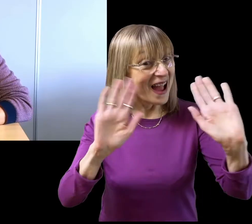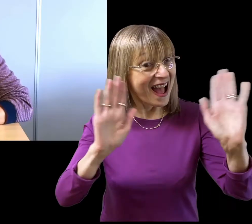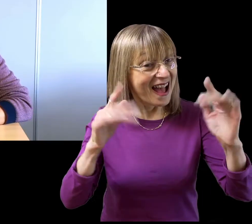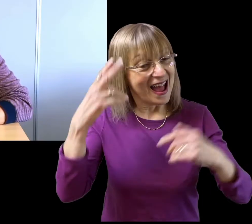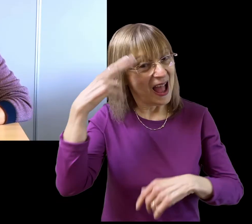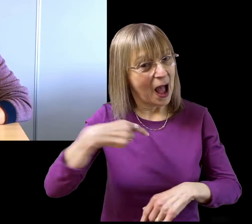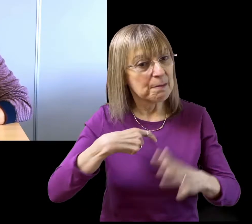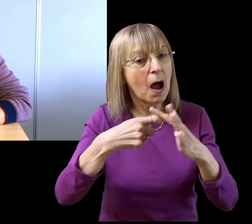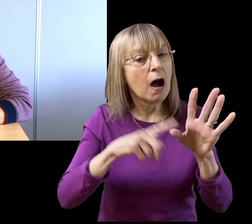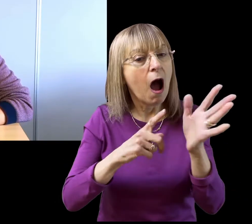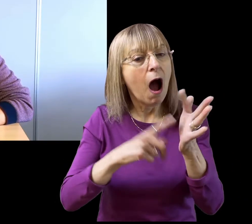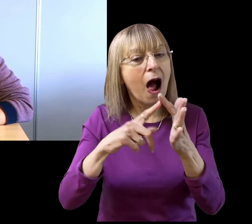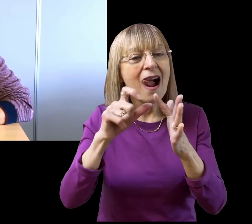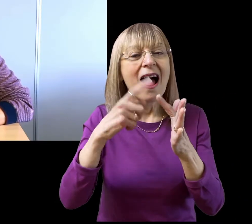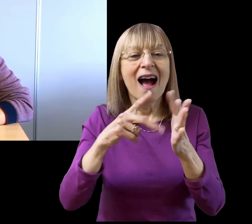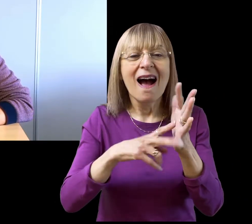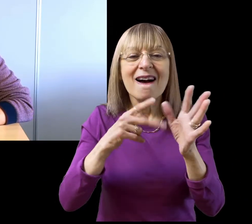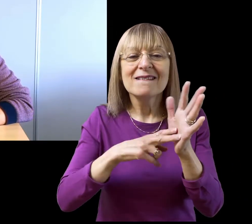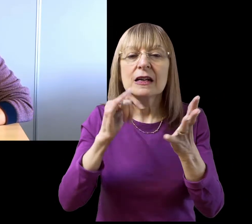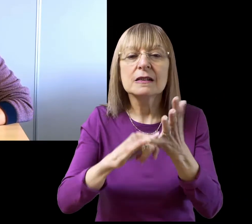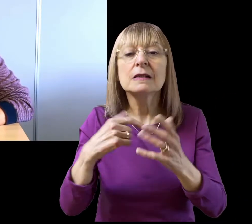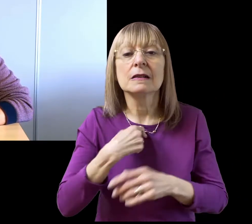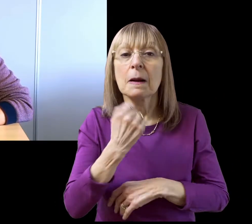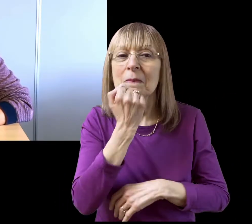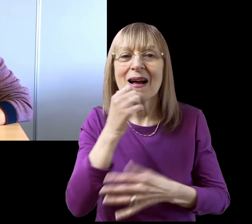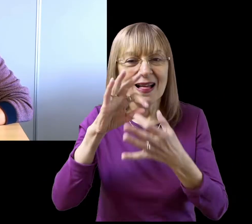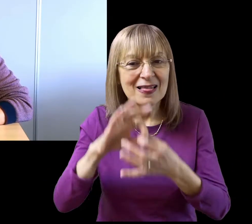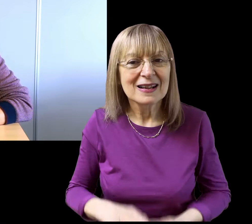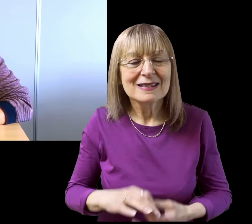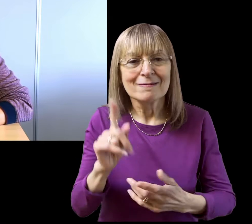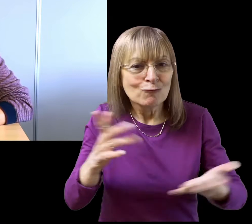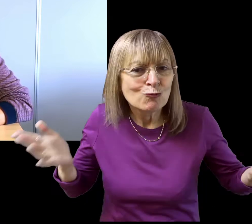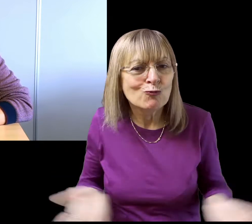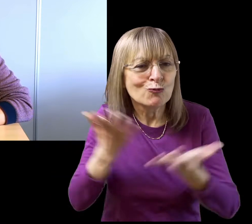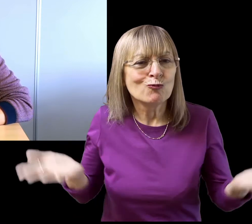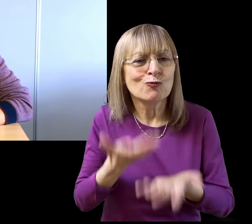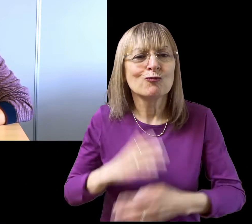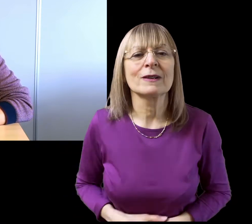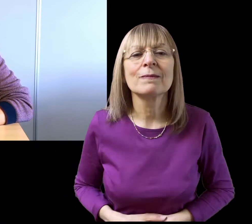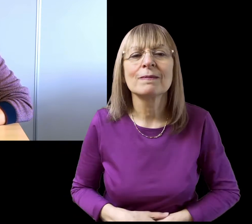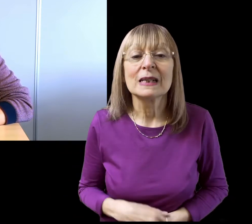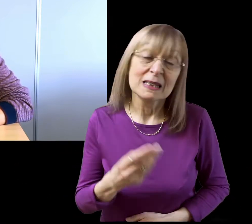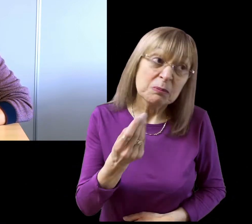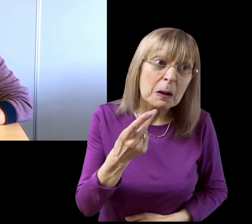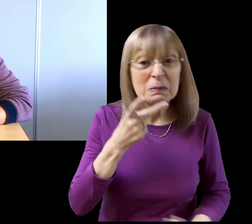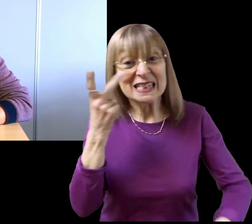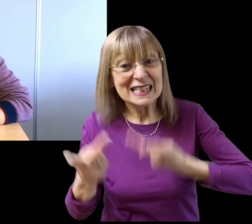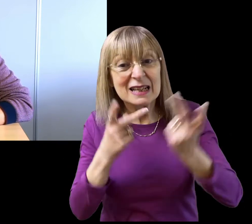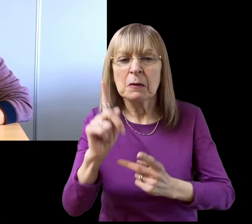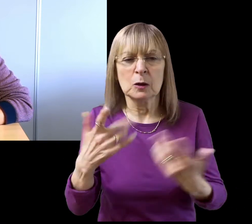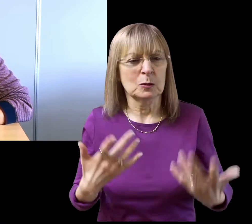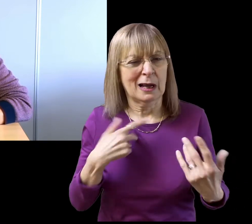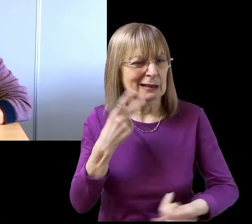Hi, my name's Kyle D. Evans. I am a maths-based entertainer, sometimes maths singer, though I'm